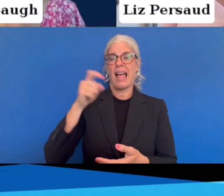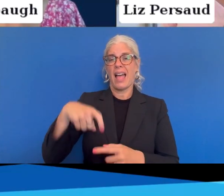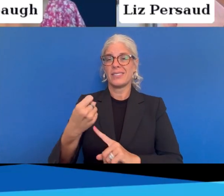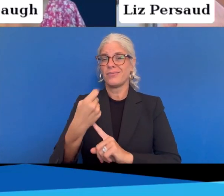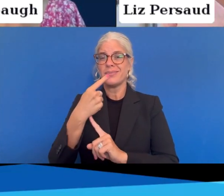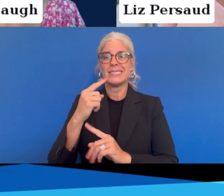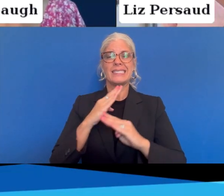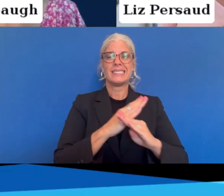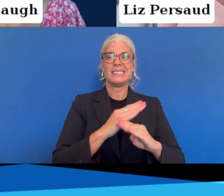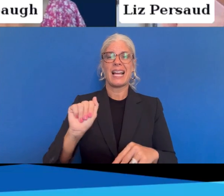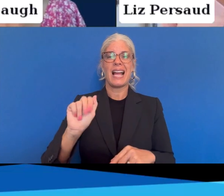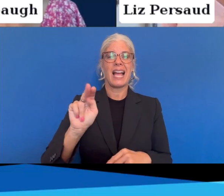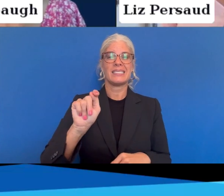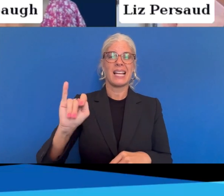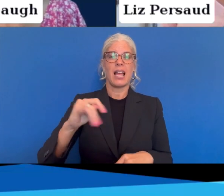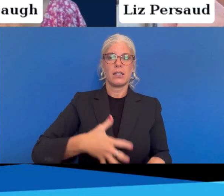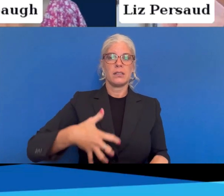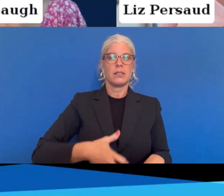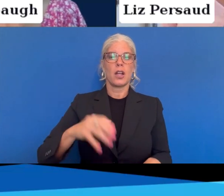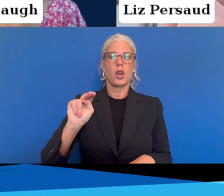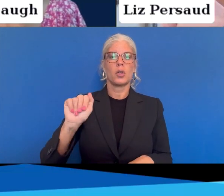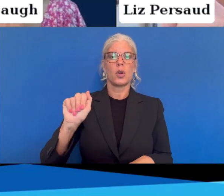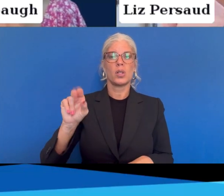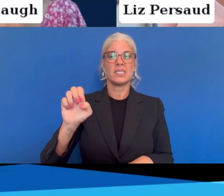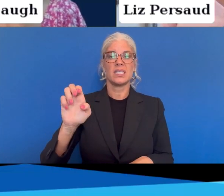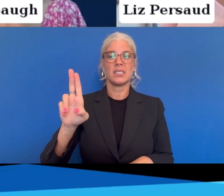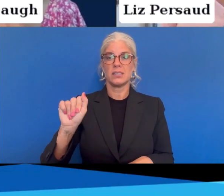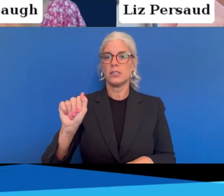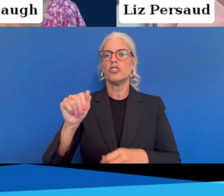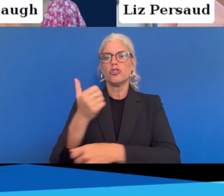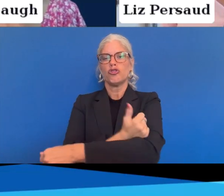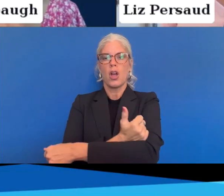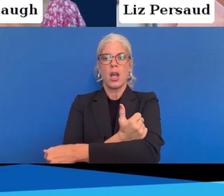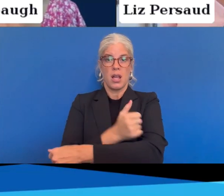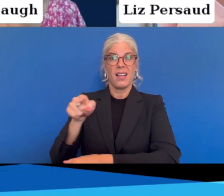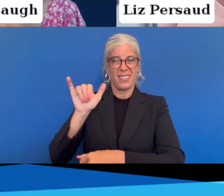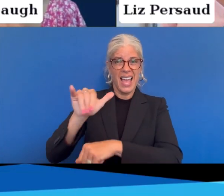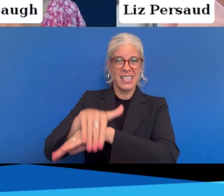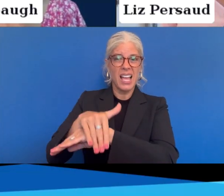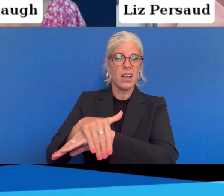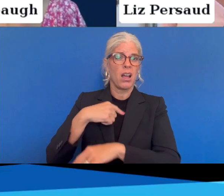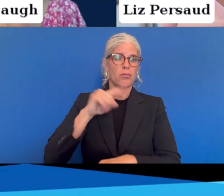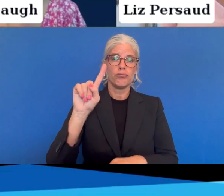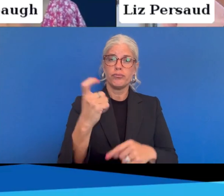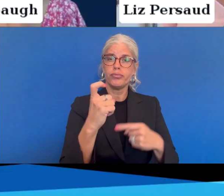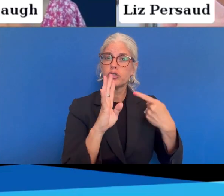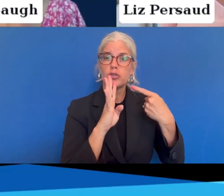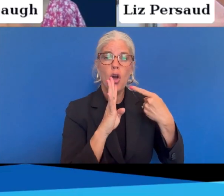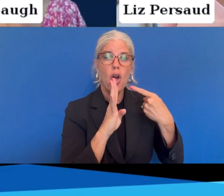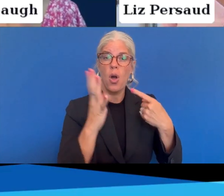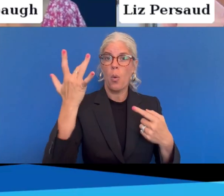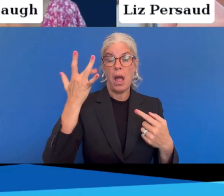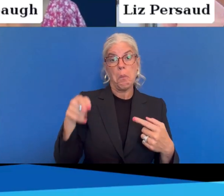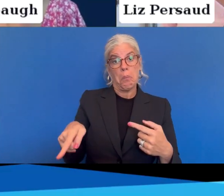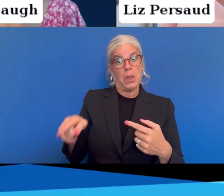system at the hospital, I felt very weak. I ended up taking an anti-nausea